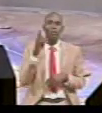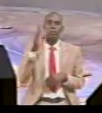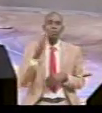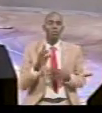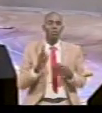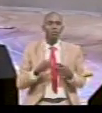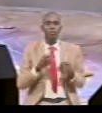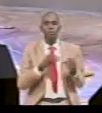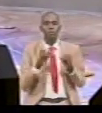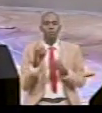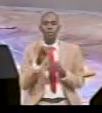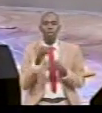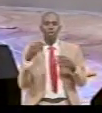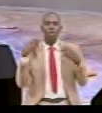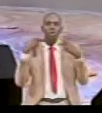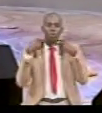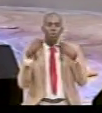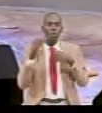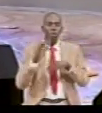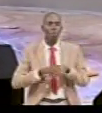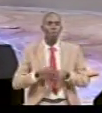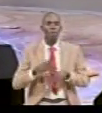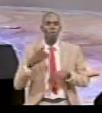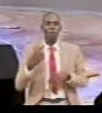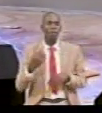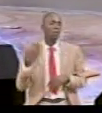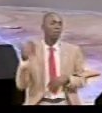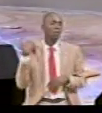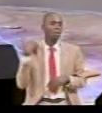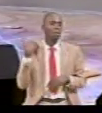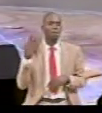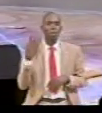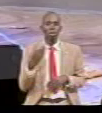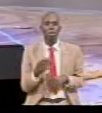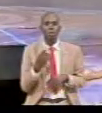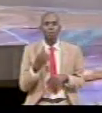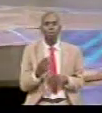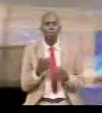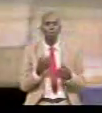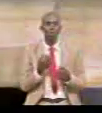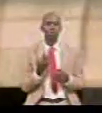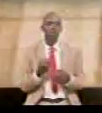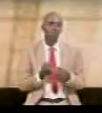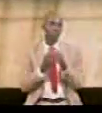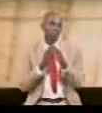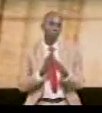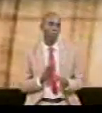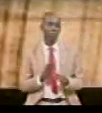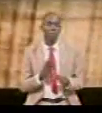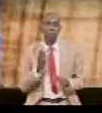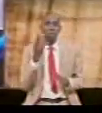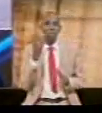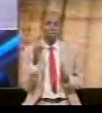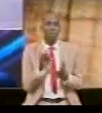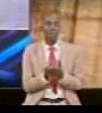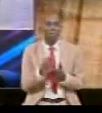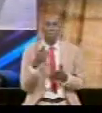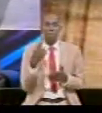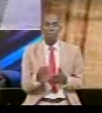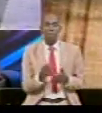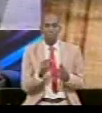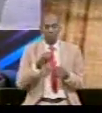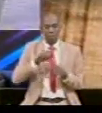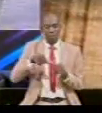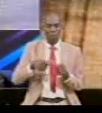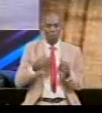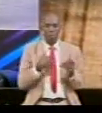upon the neck of the disciples? The circumcision they were bringing was to be a yoke upon the neck of